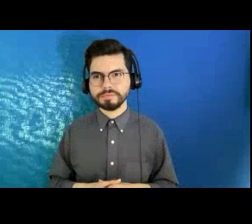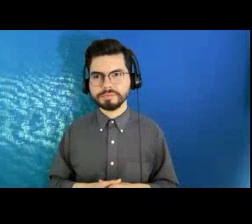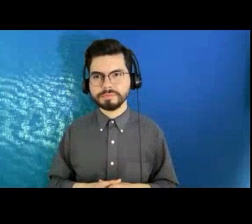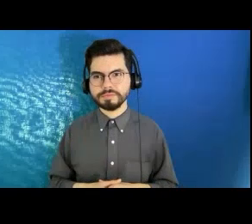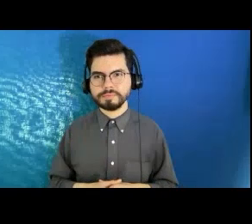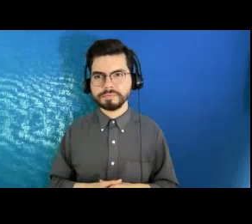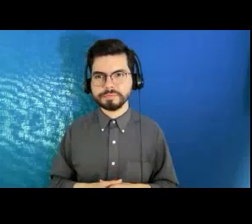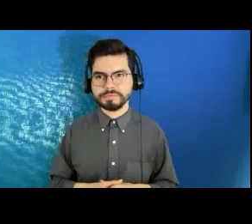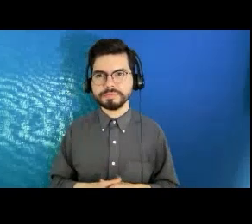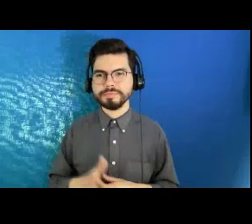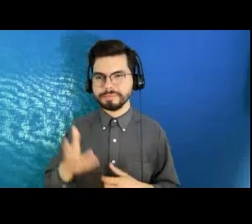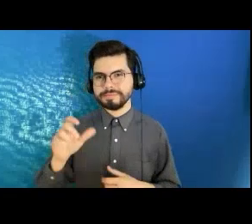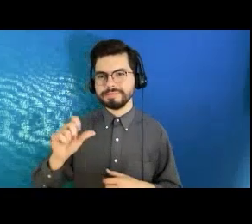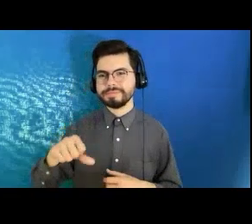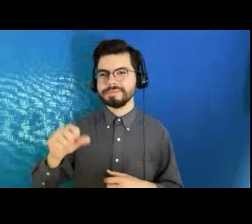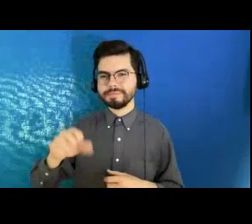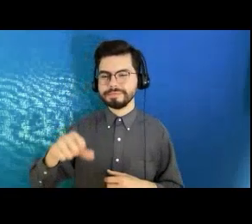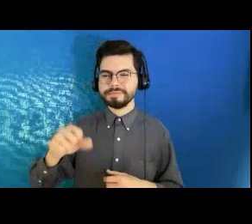Yeah.